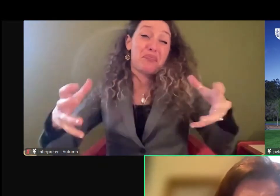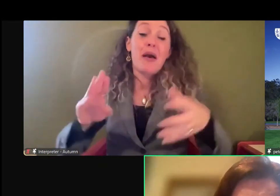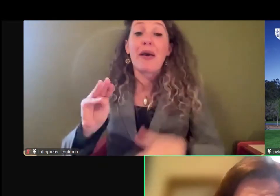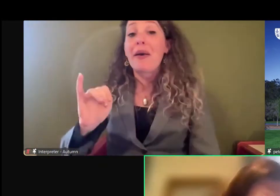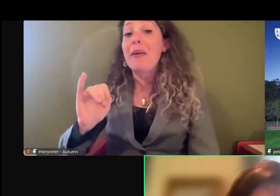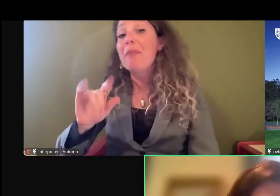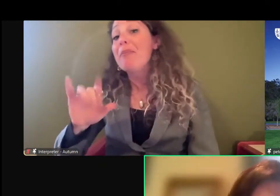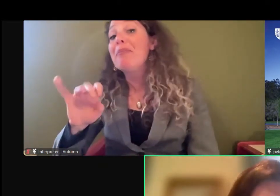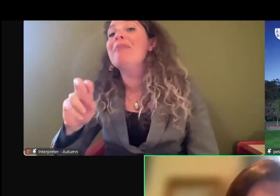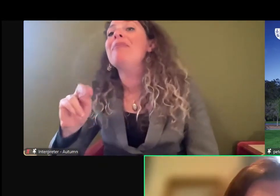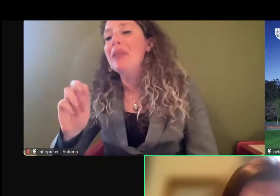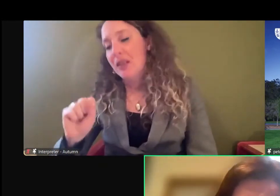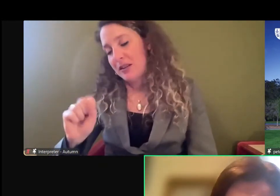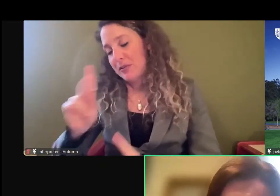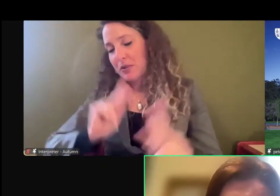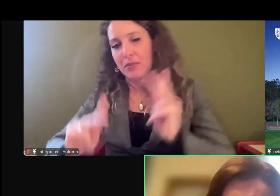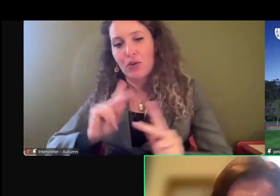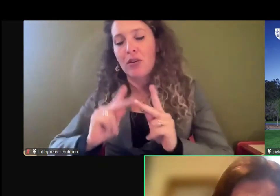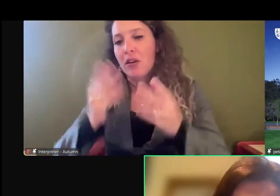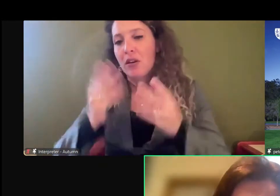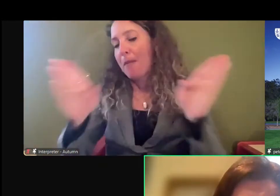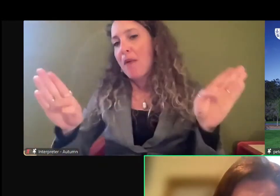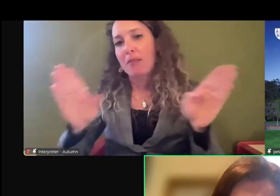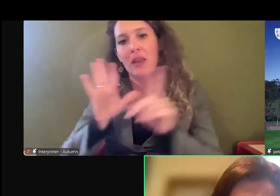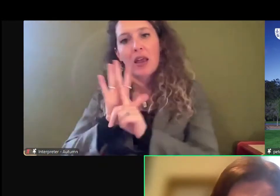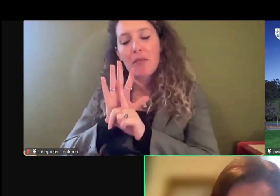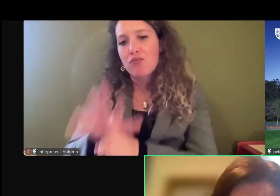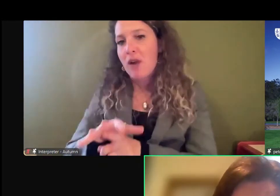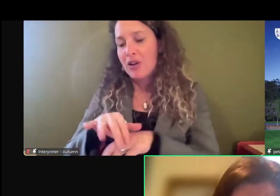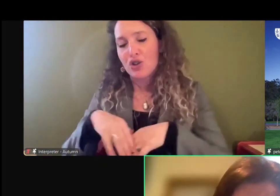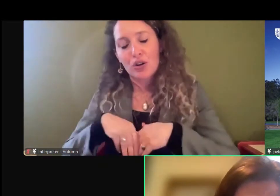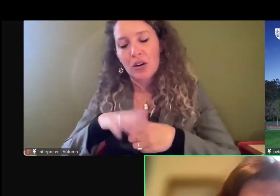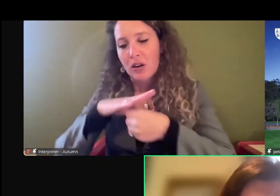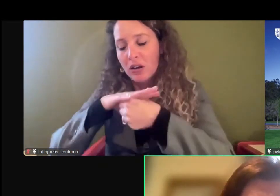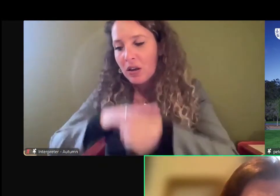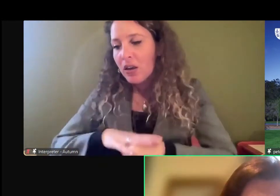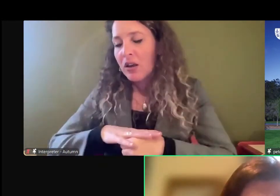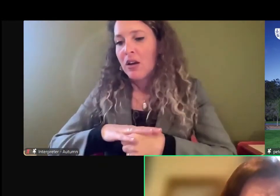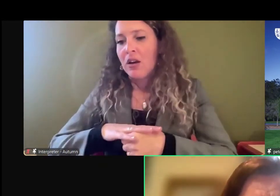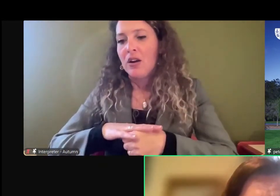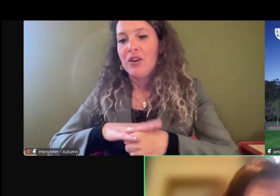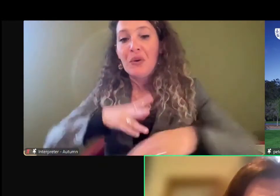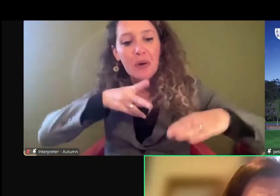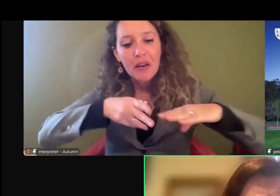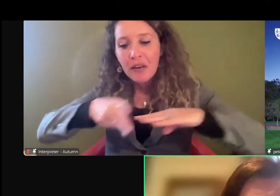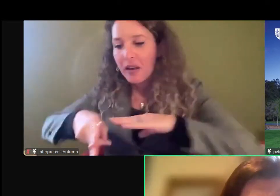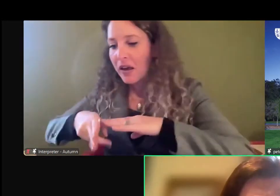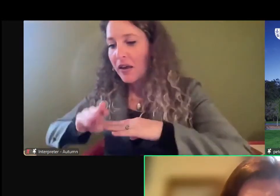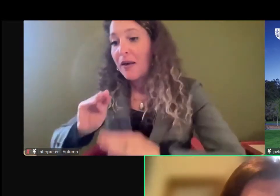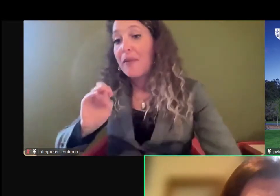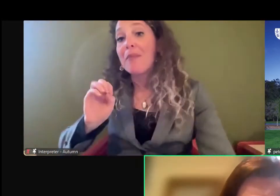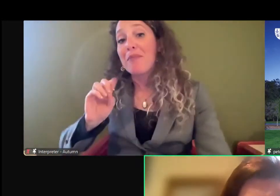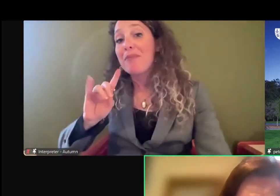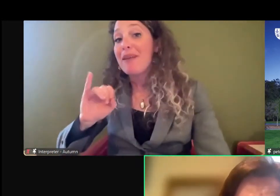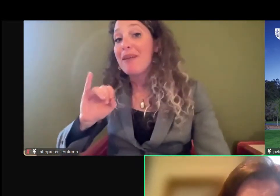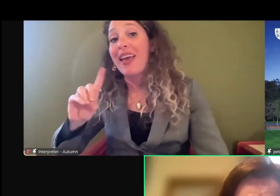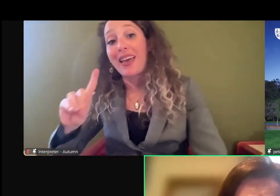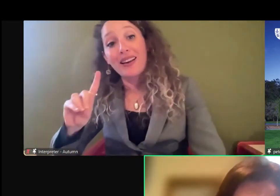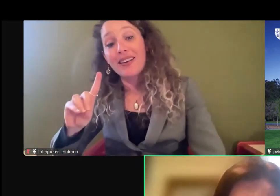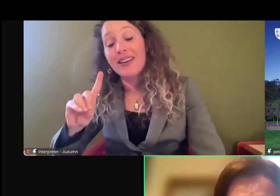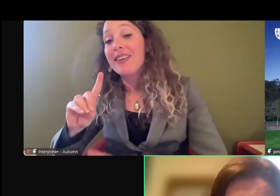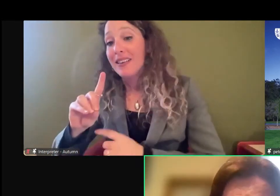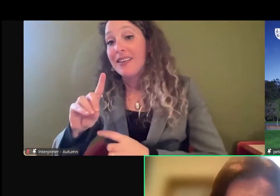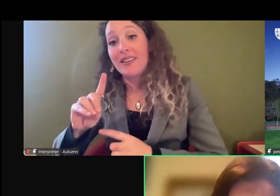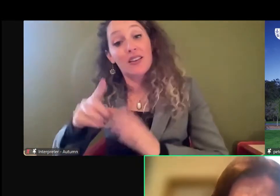And, the public pressure to defend Medicaid has started to show some results. And so we just have to